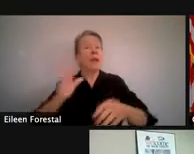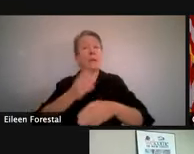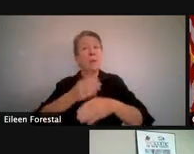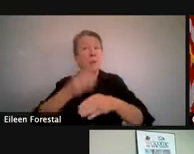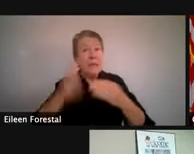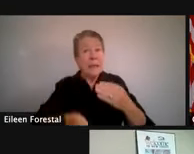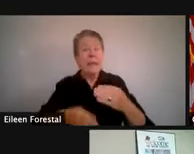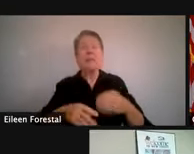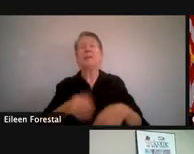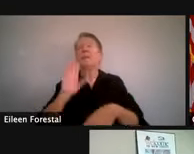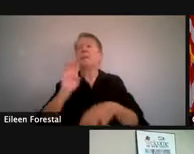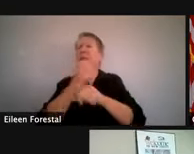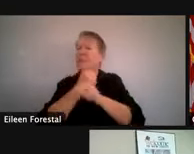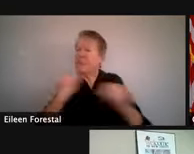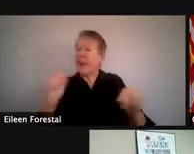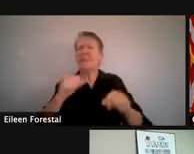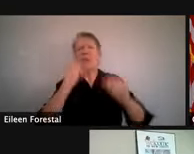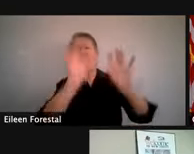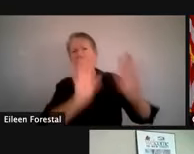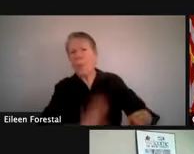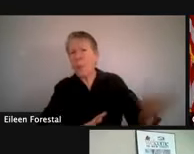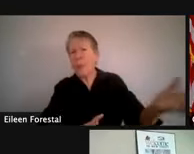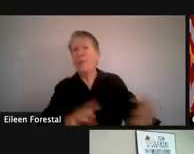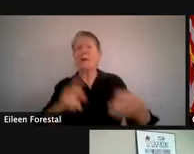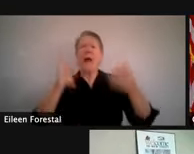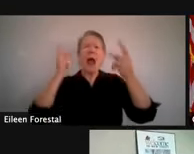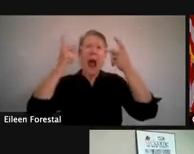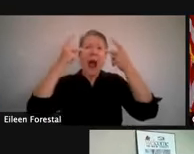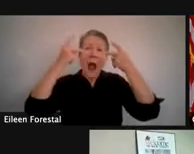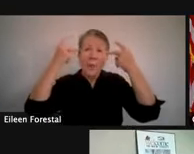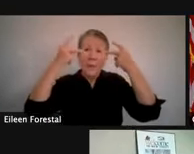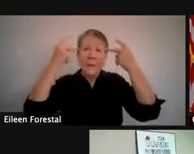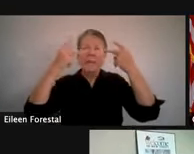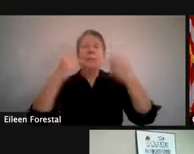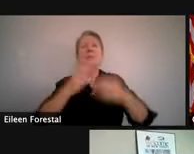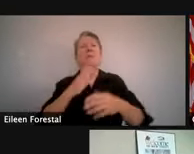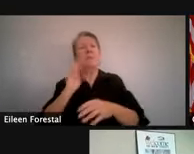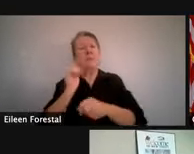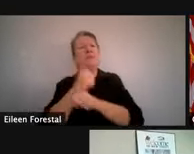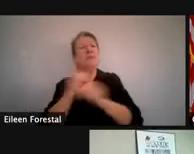please be safe on Halloween. We normally say that, but add to that,